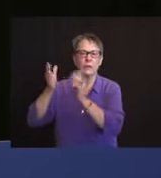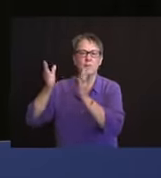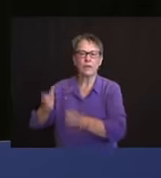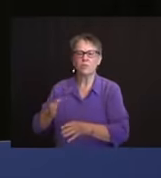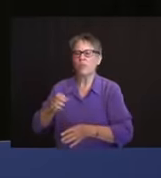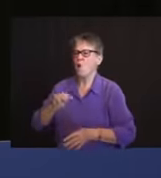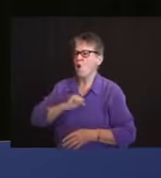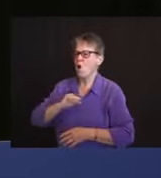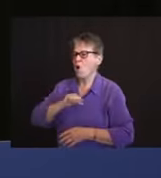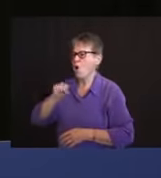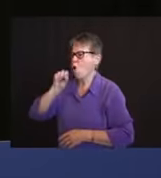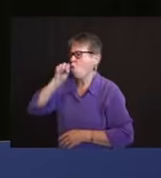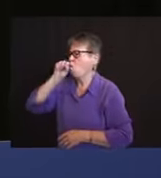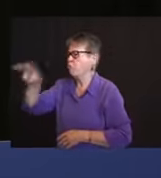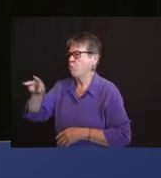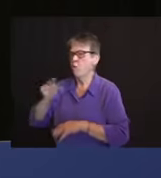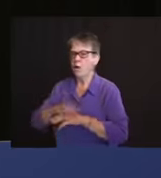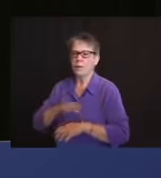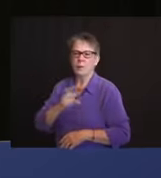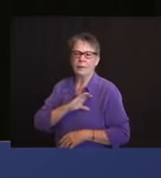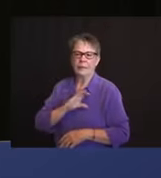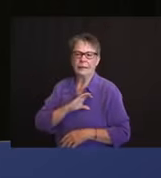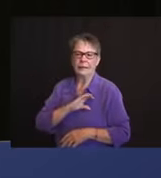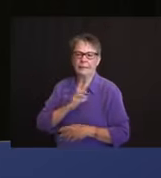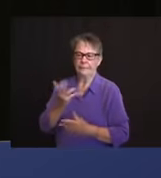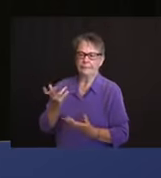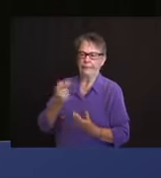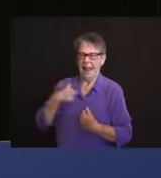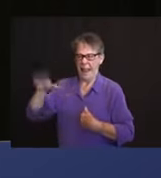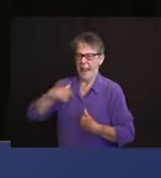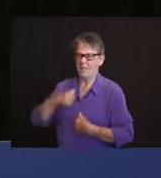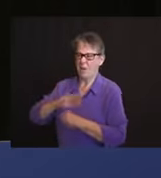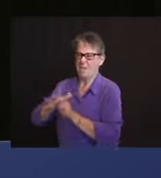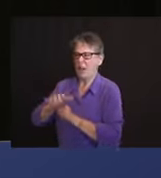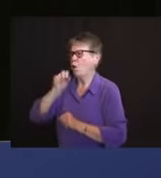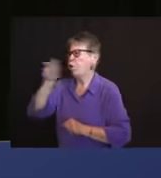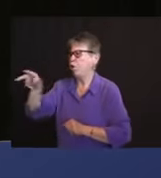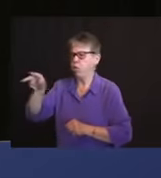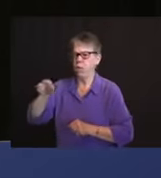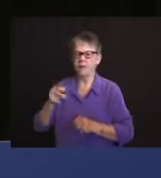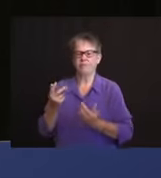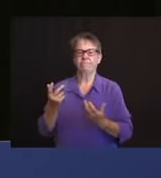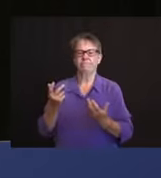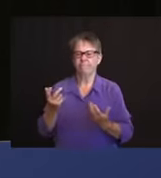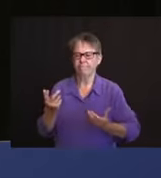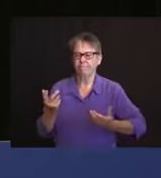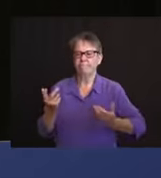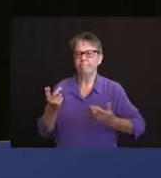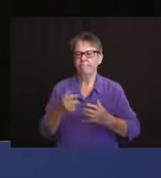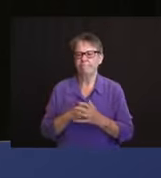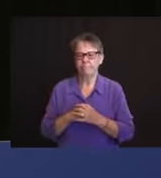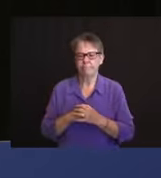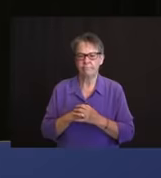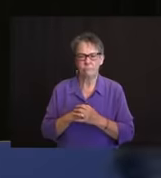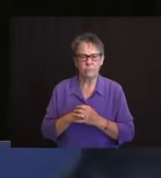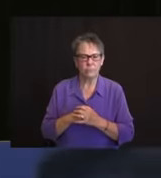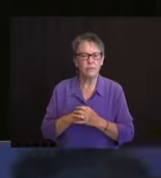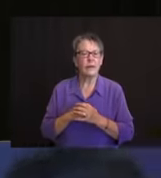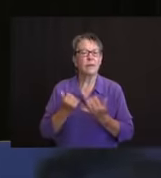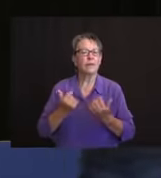processed. And I'll just again echo both the commissioner's and governor's remarks. The fact that asymptomatic and younger